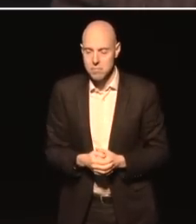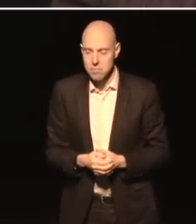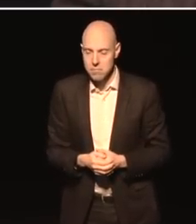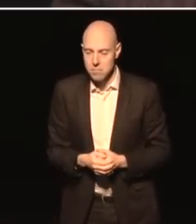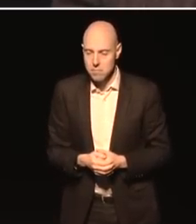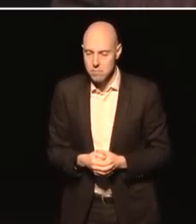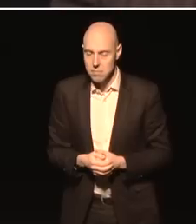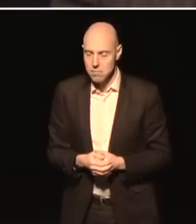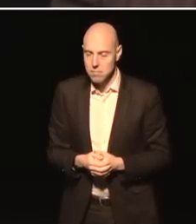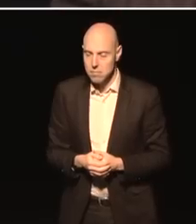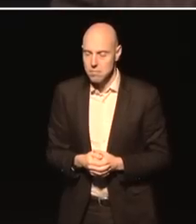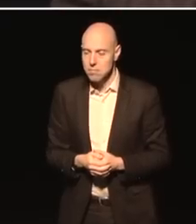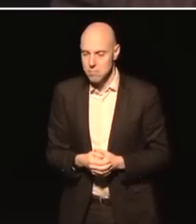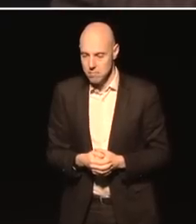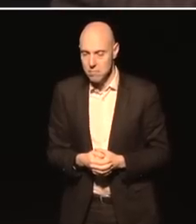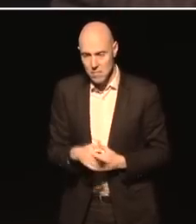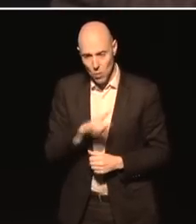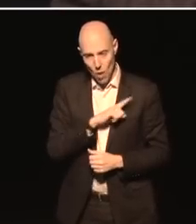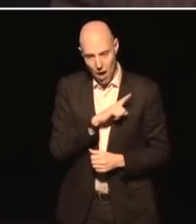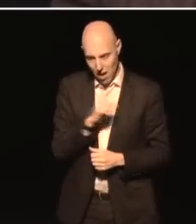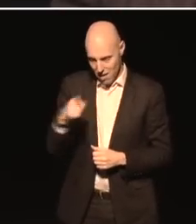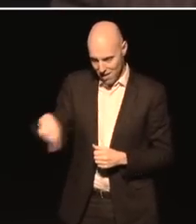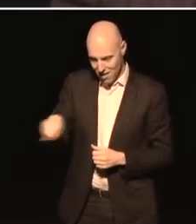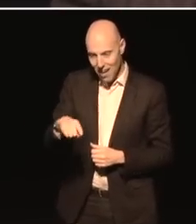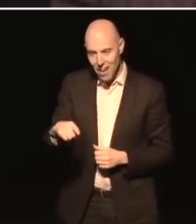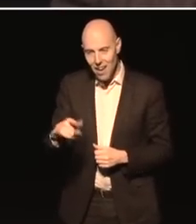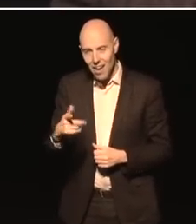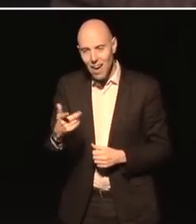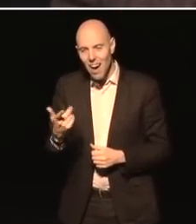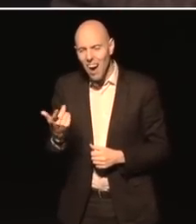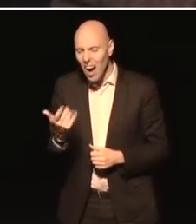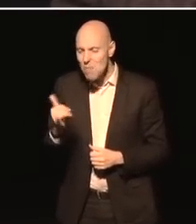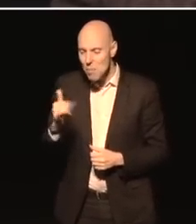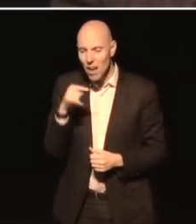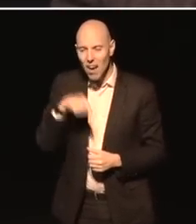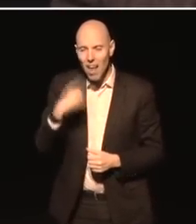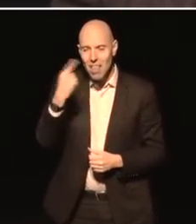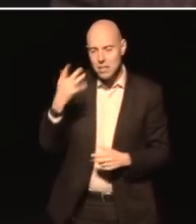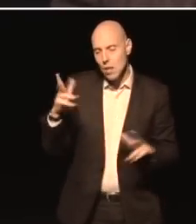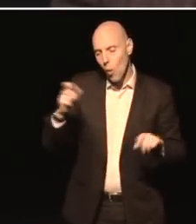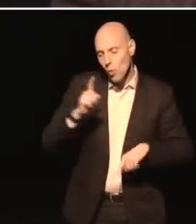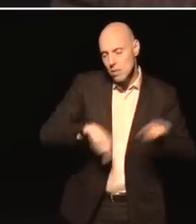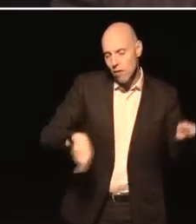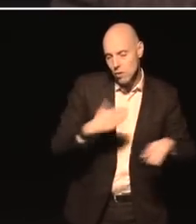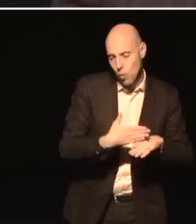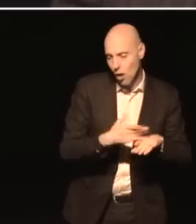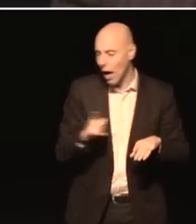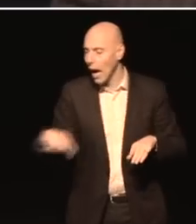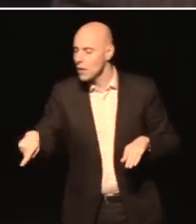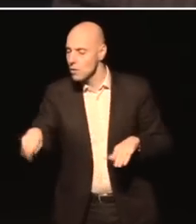locations. Because I do want to challenge the perception that you have to do a certain work in London and a different kind of work outside